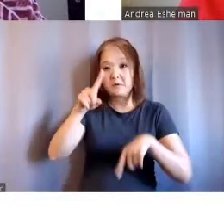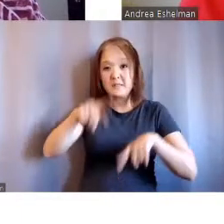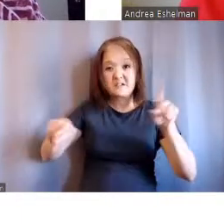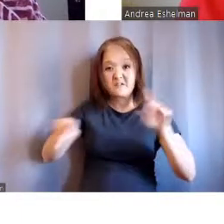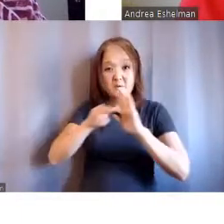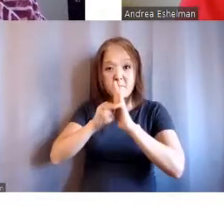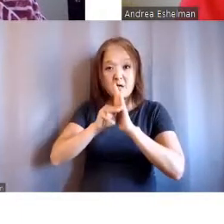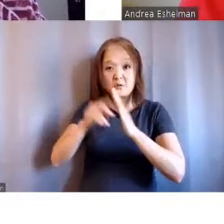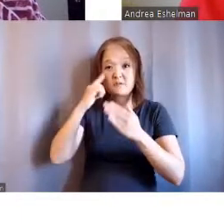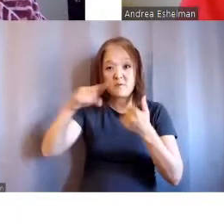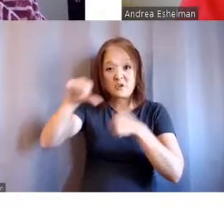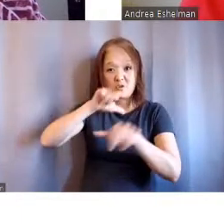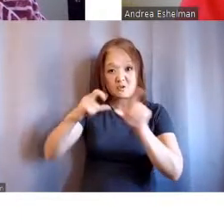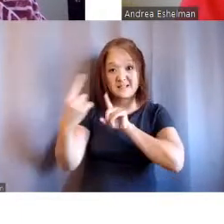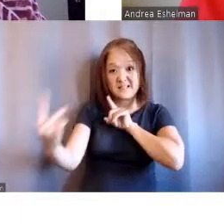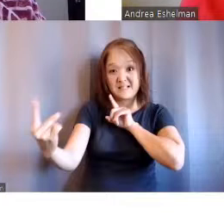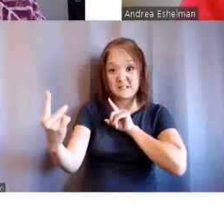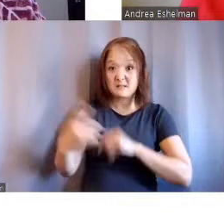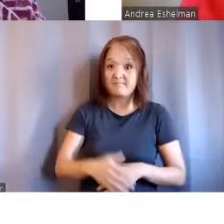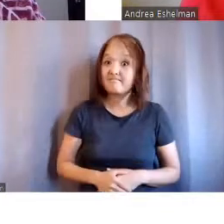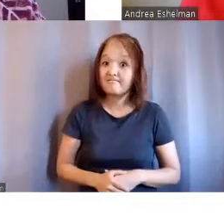distancing.